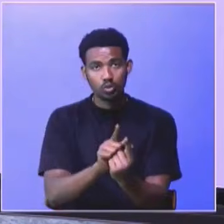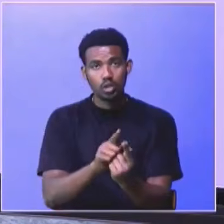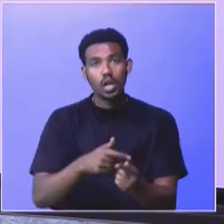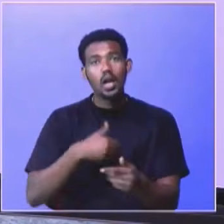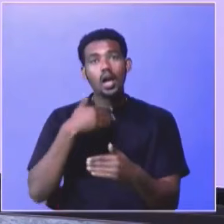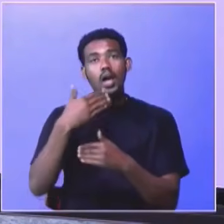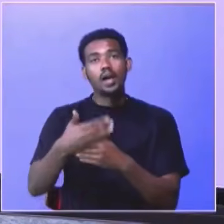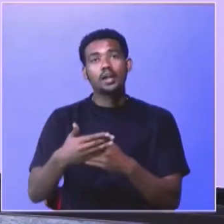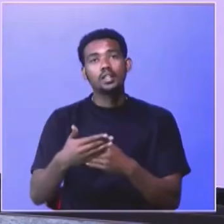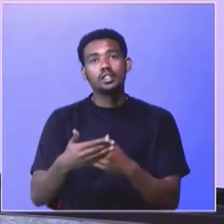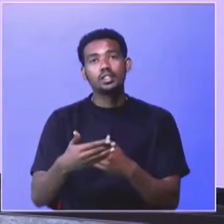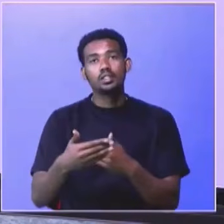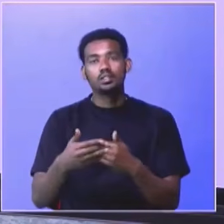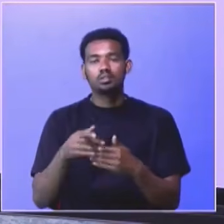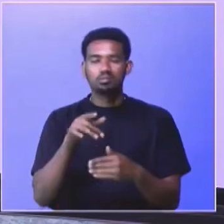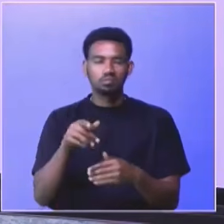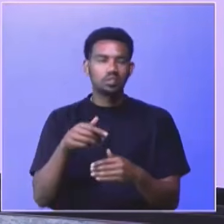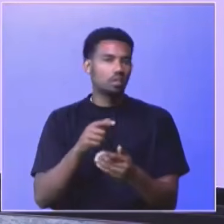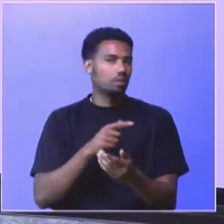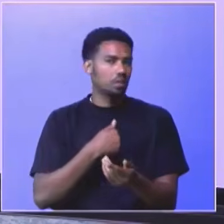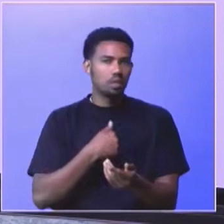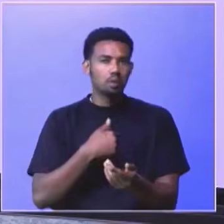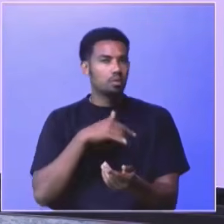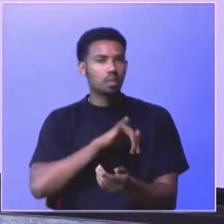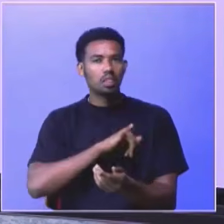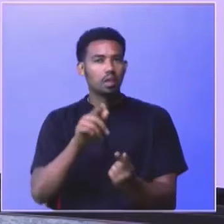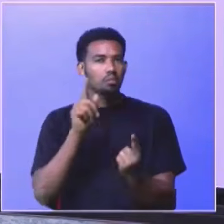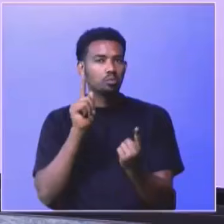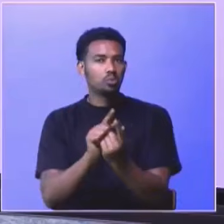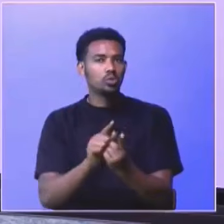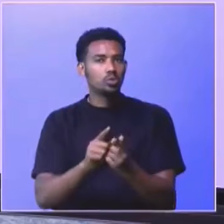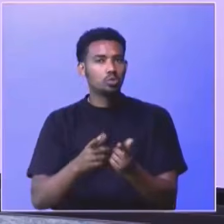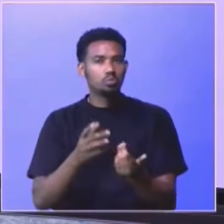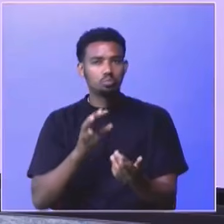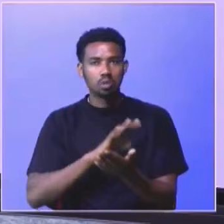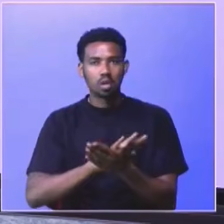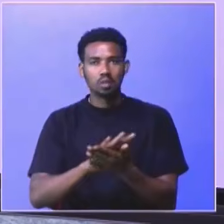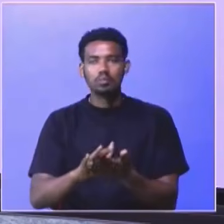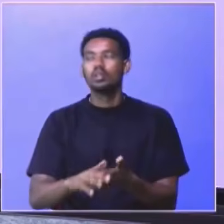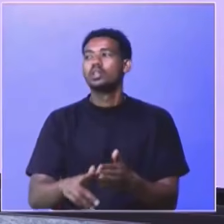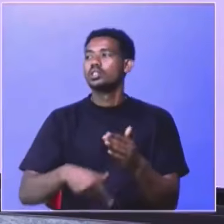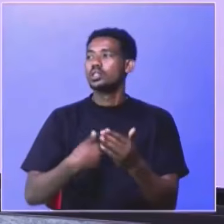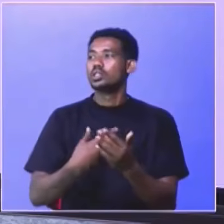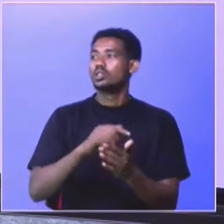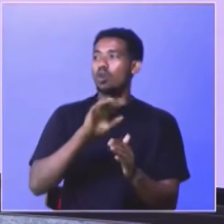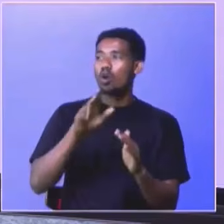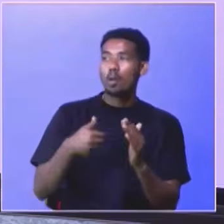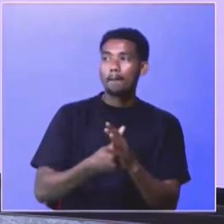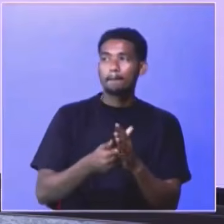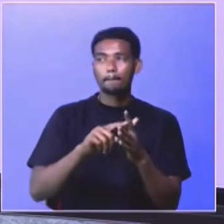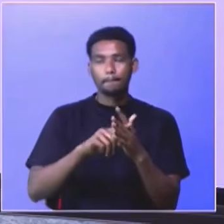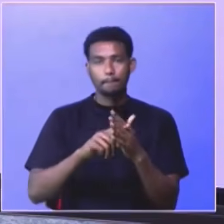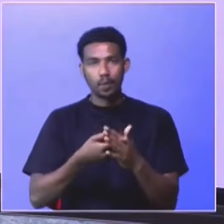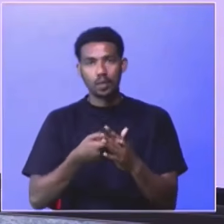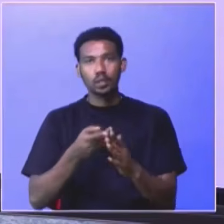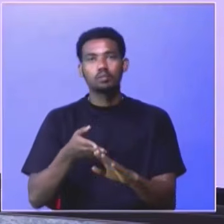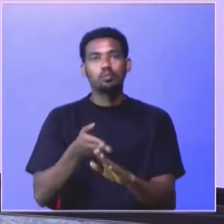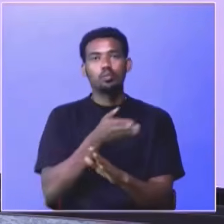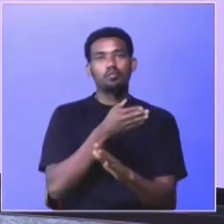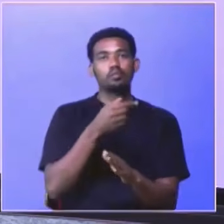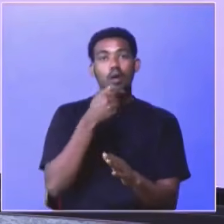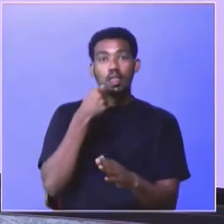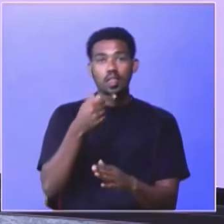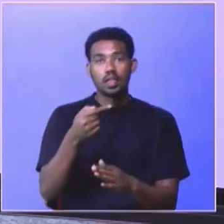here is nice to meet you too. These are, all of them are, the beginnings are greeting by